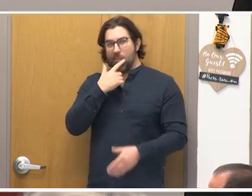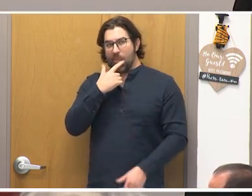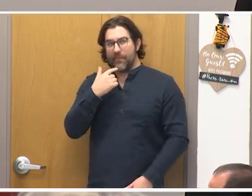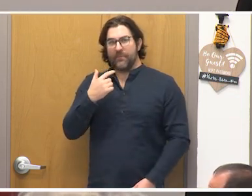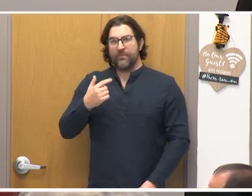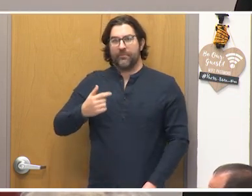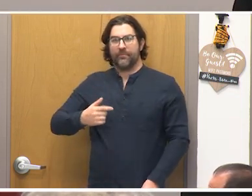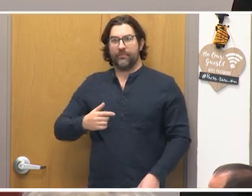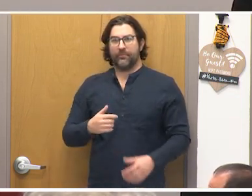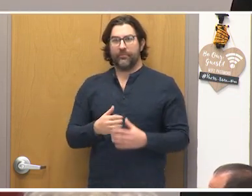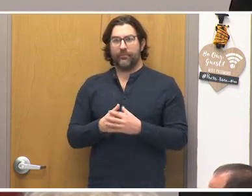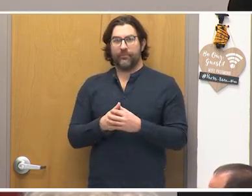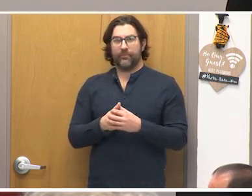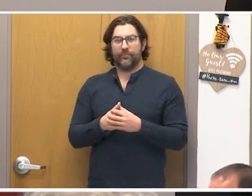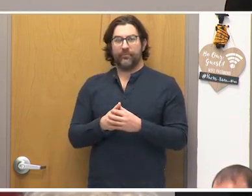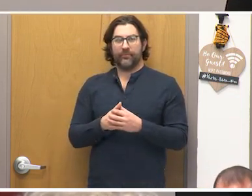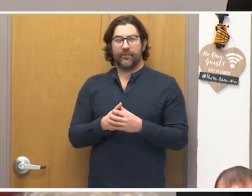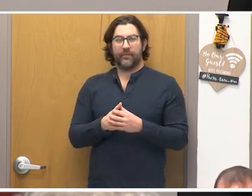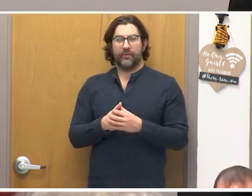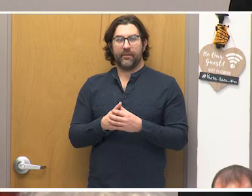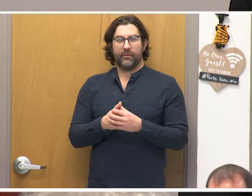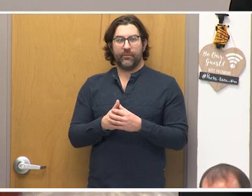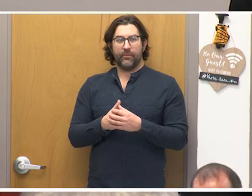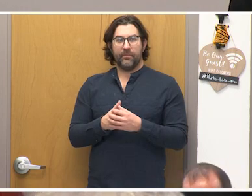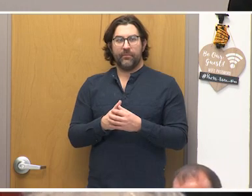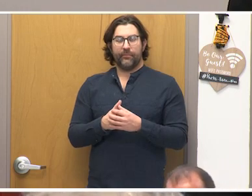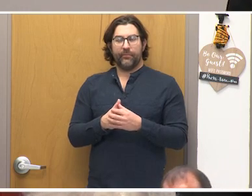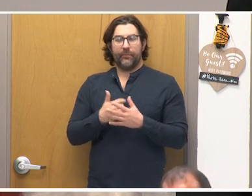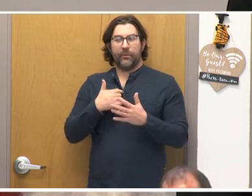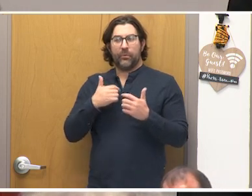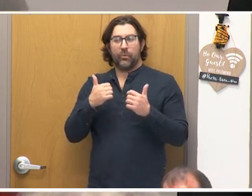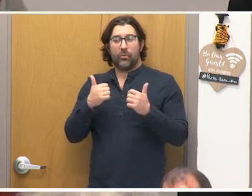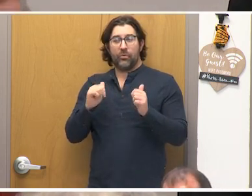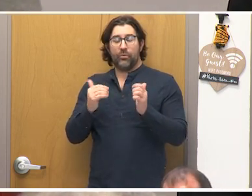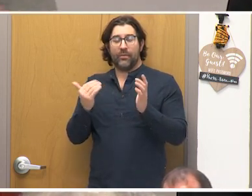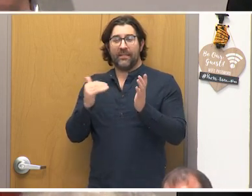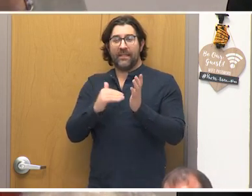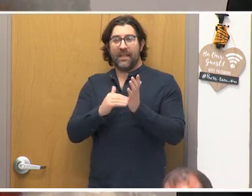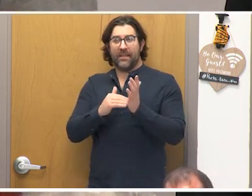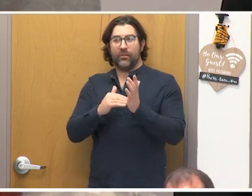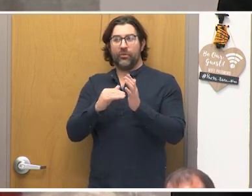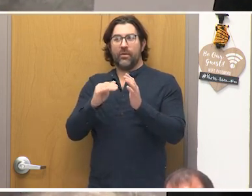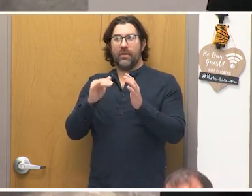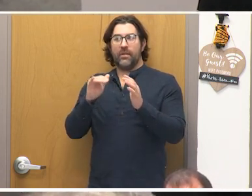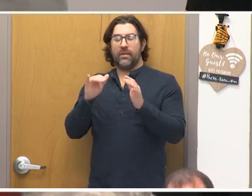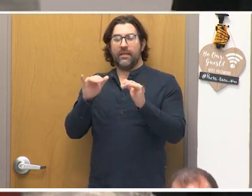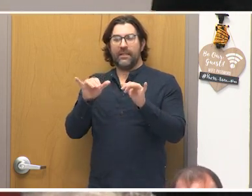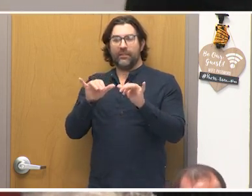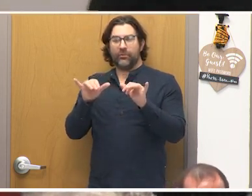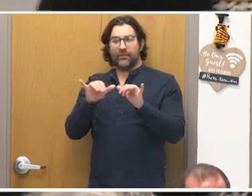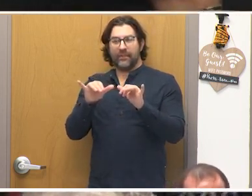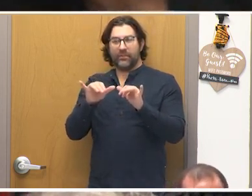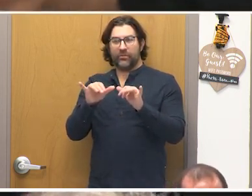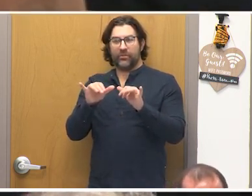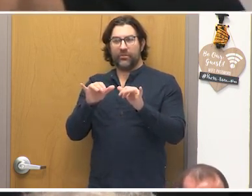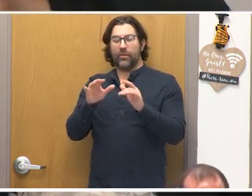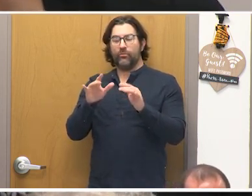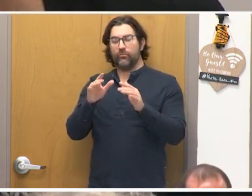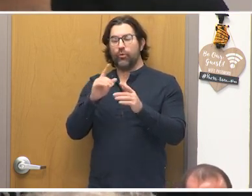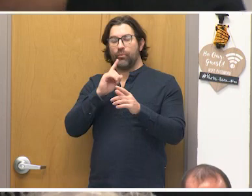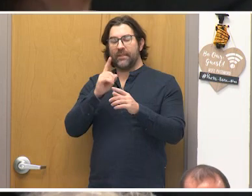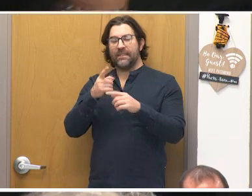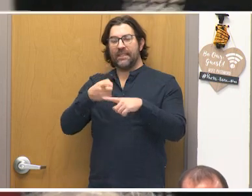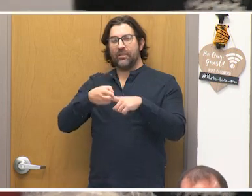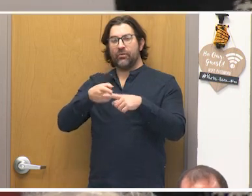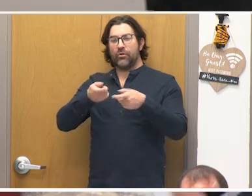collected. So we are trying to, again, right-size the intersection control and use stop signs.